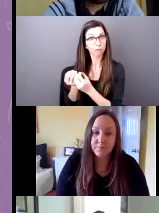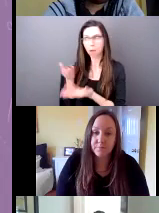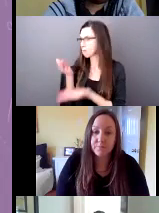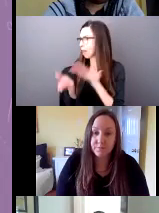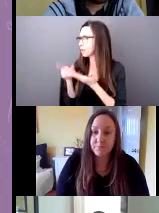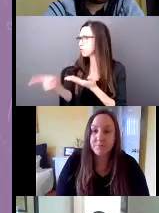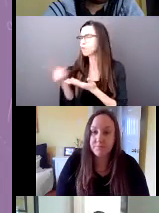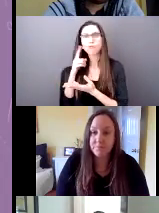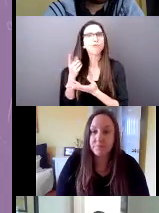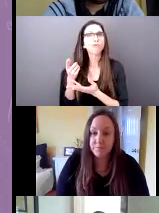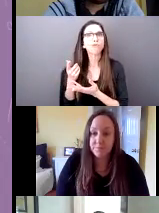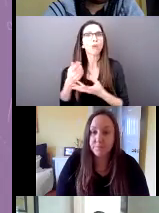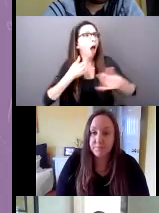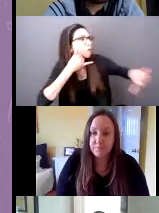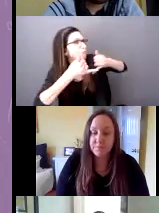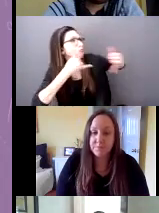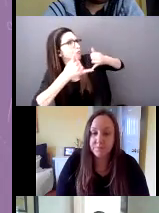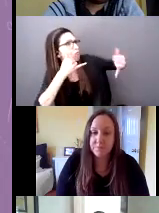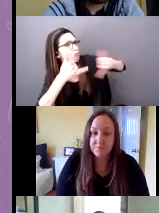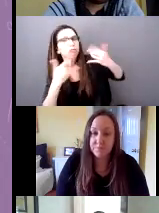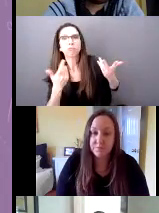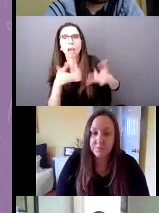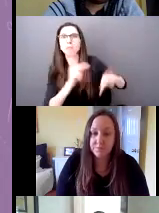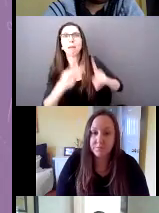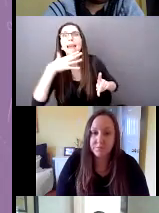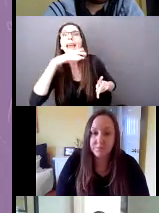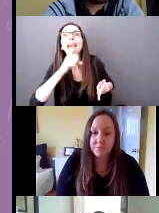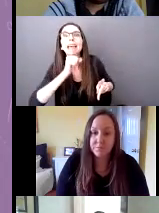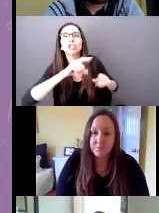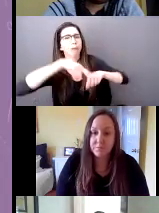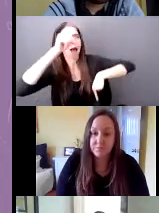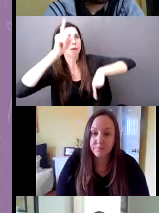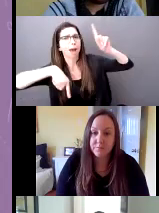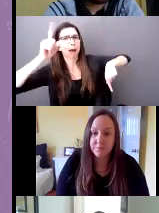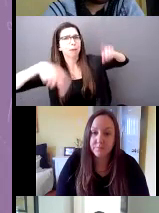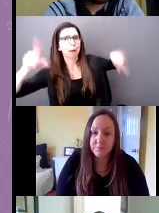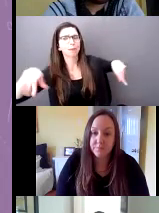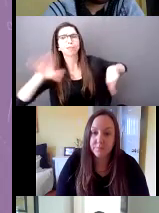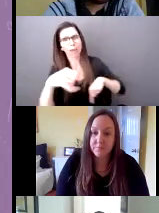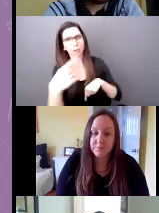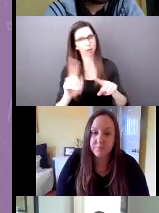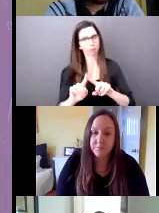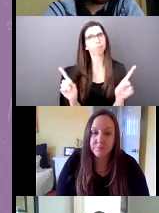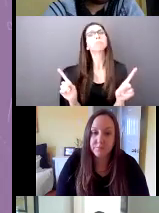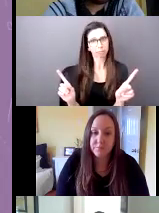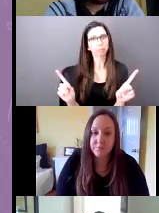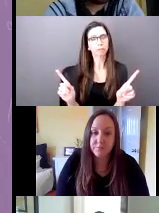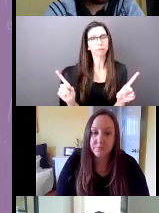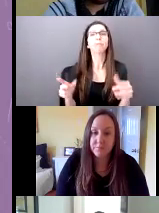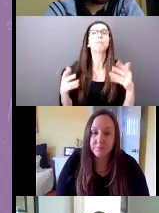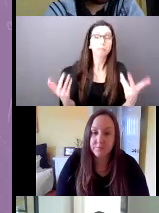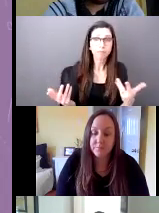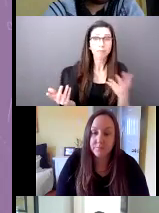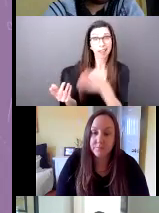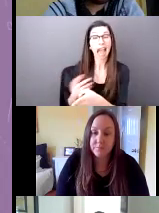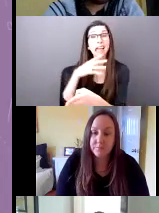any age. And so I think that's a real big key difference in terms of the senior safety